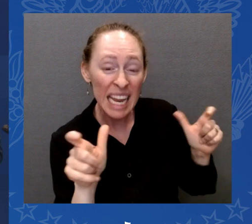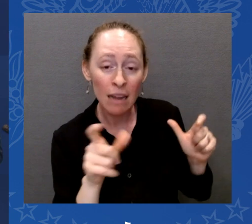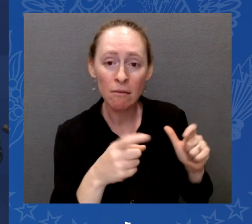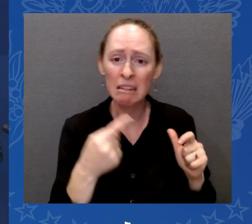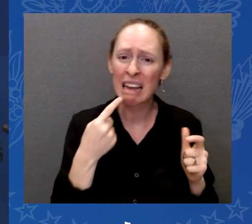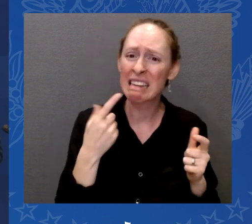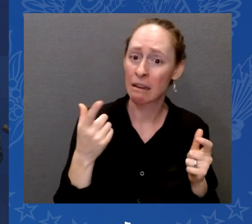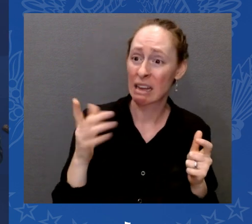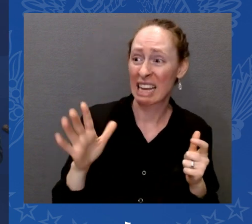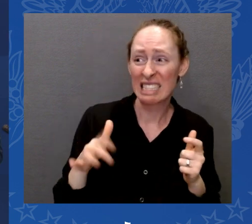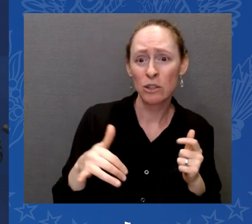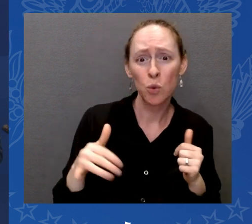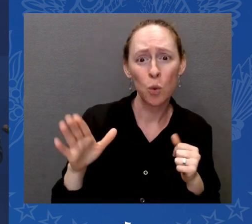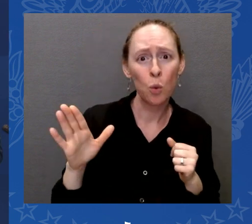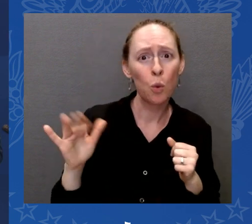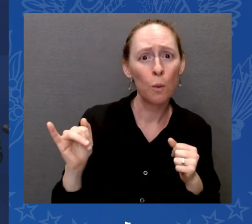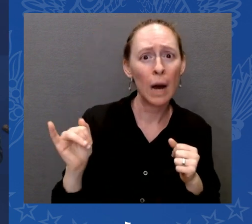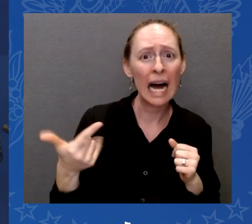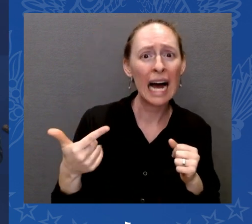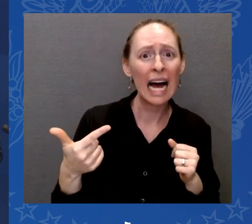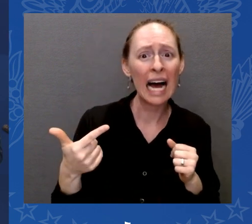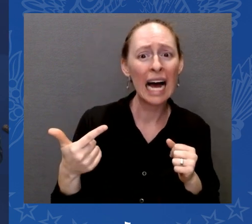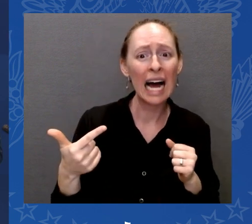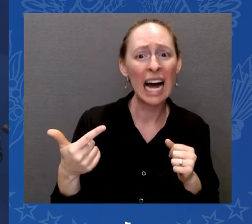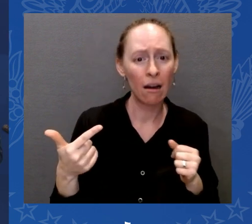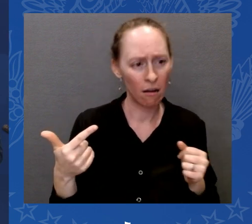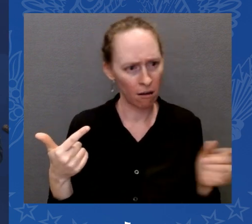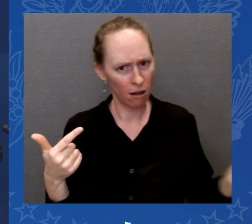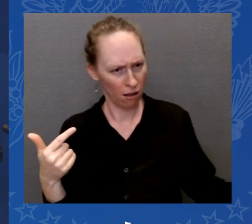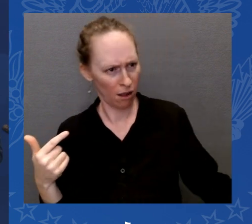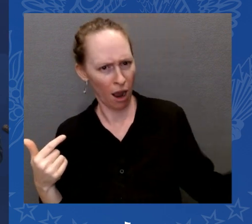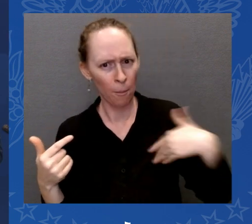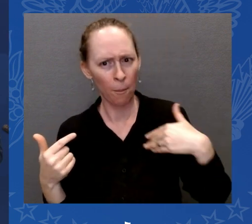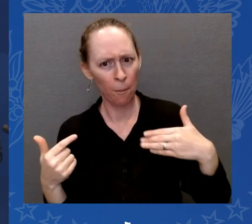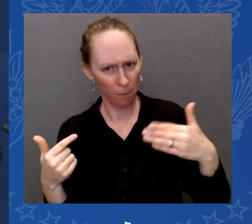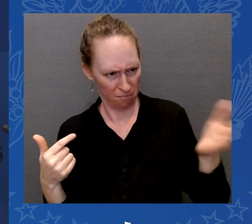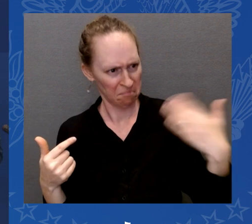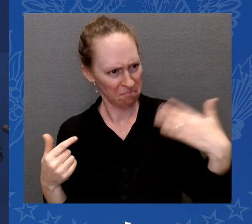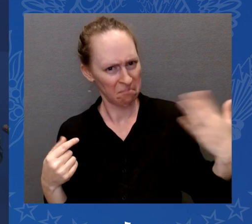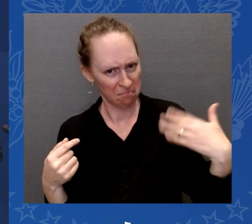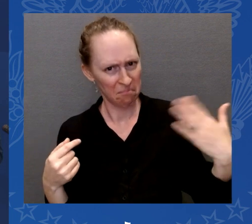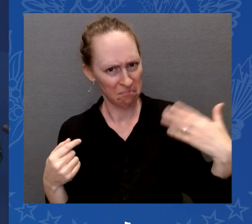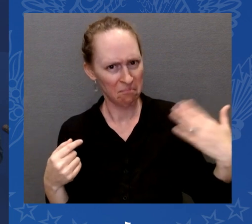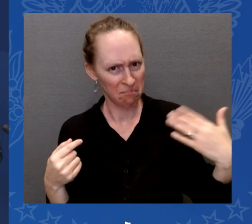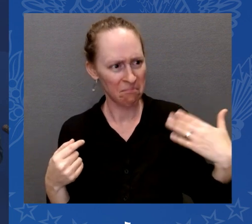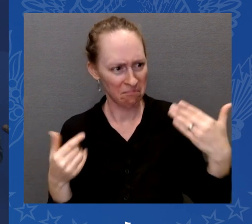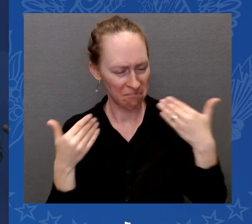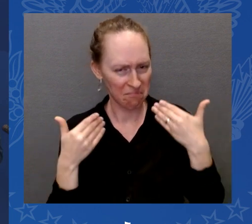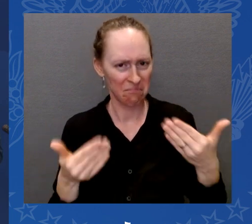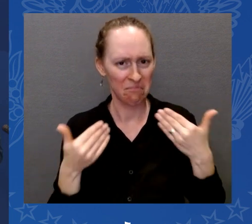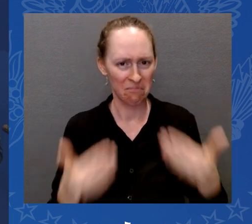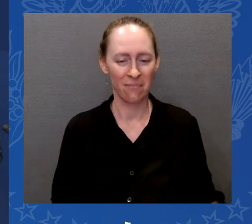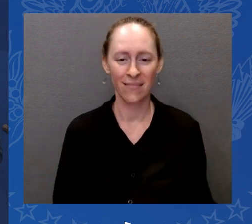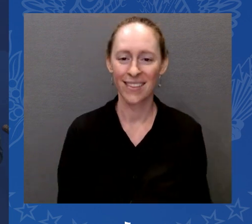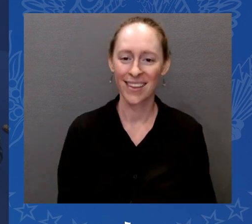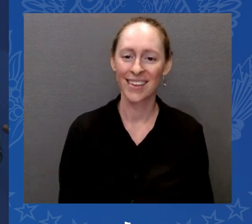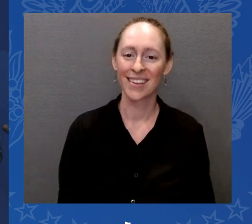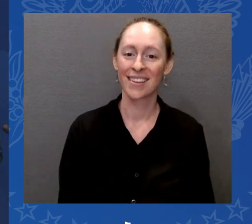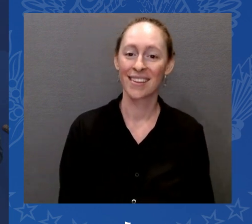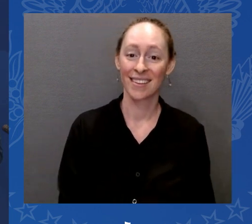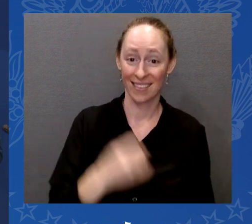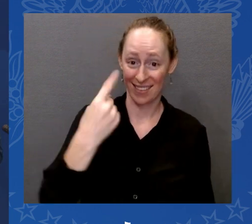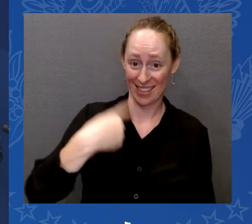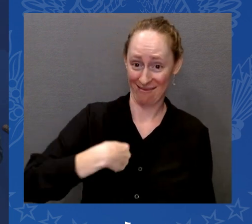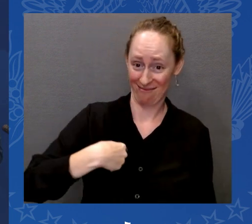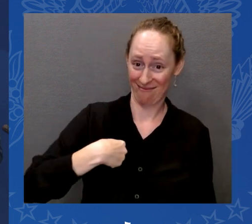meeting. We had a chance to talk about what I knew about upstate, because I'm from upstate. I happen to be the